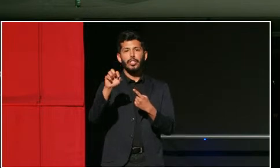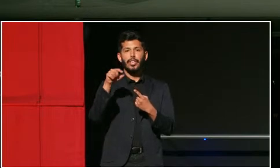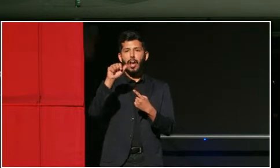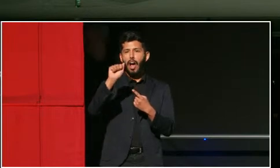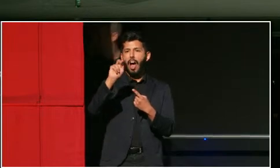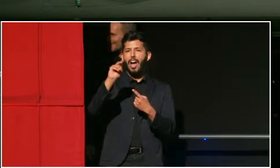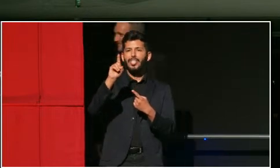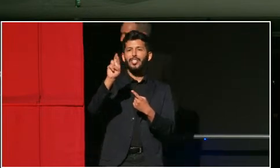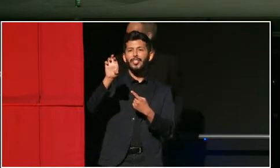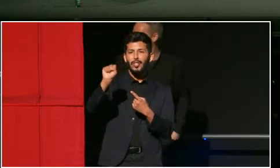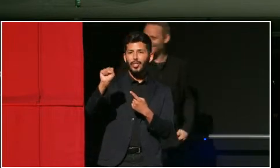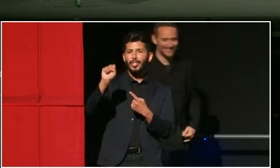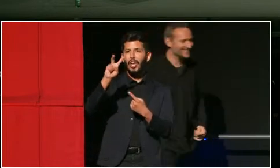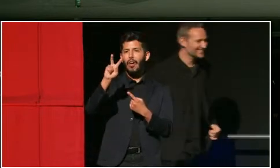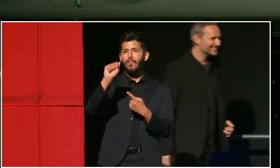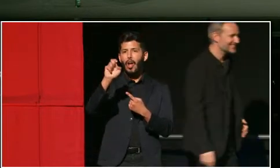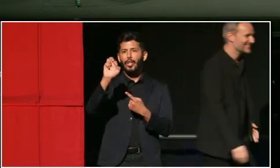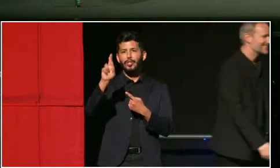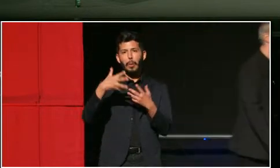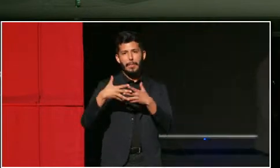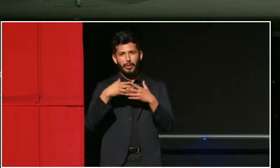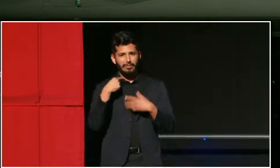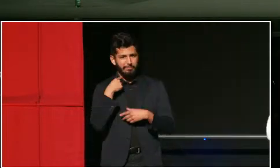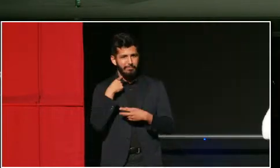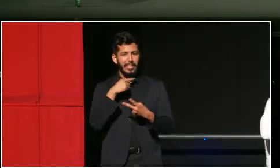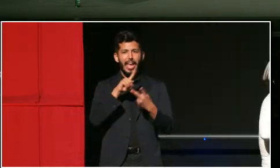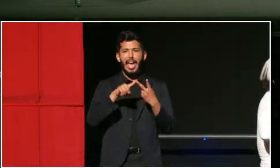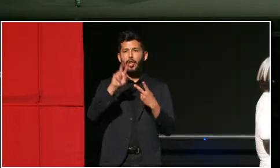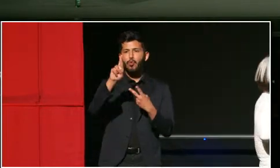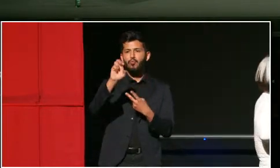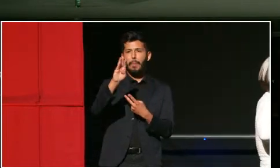Anders Walter and Rebecca Pruzan.